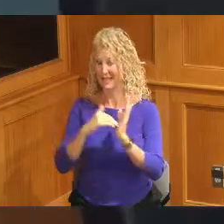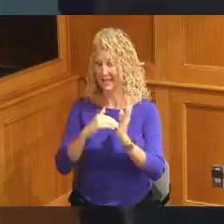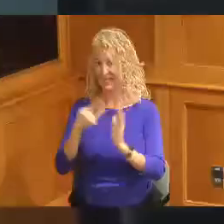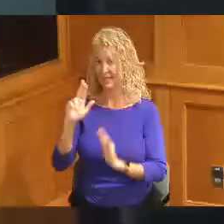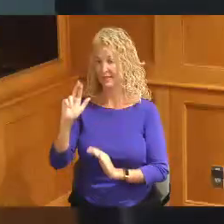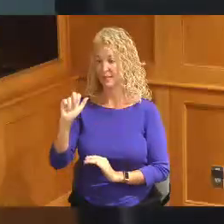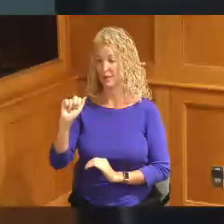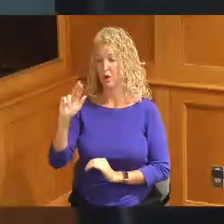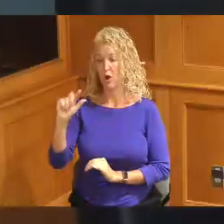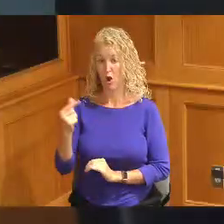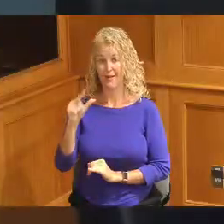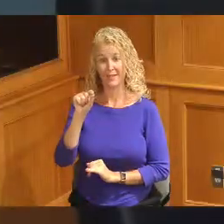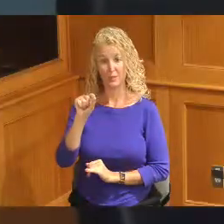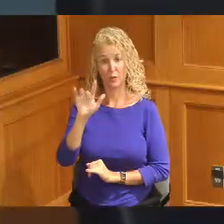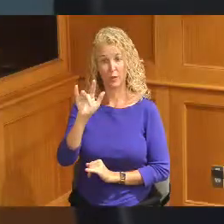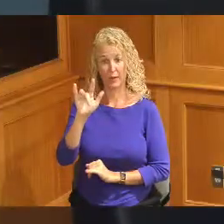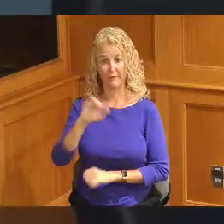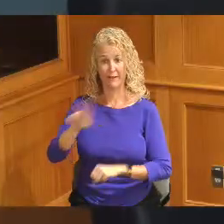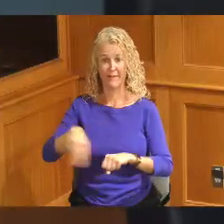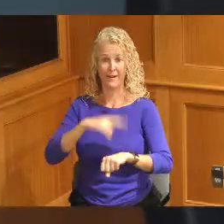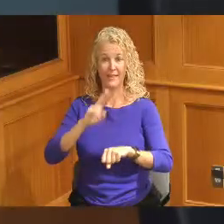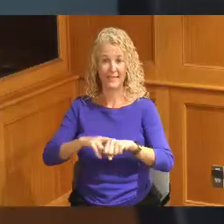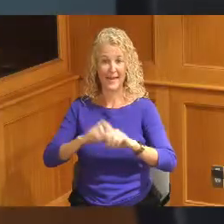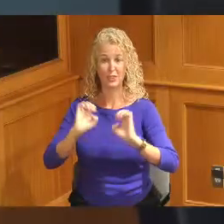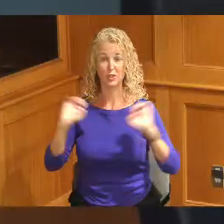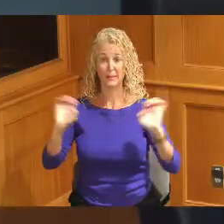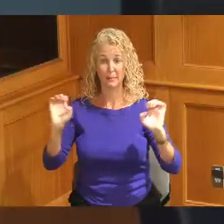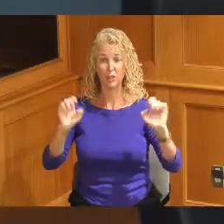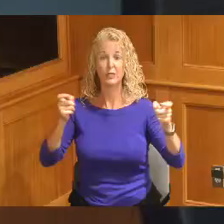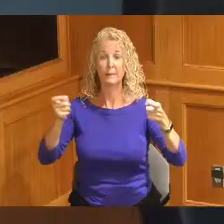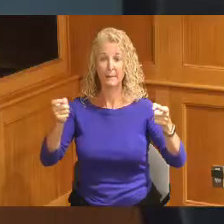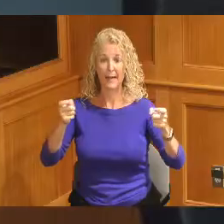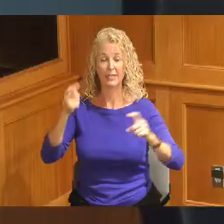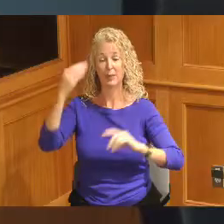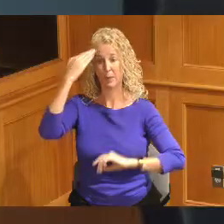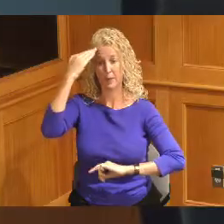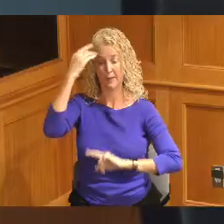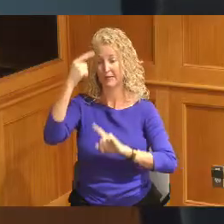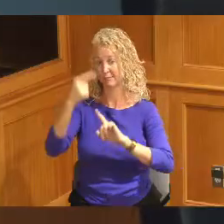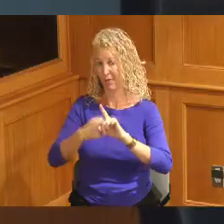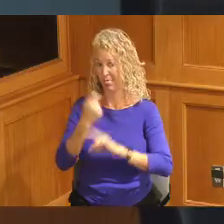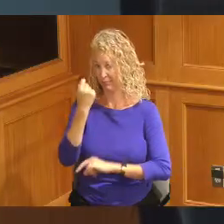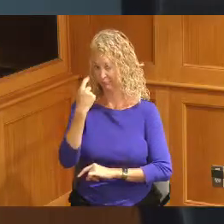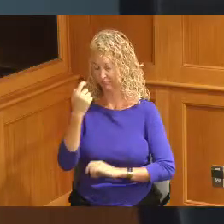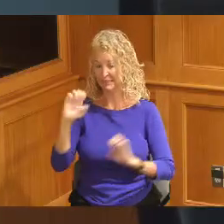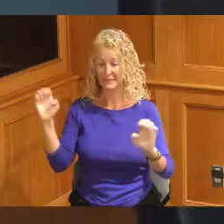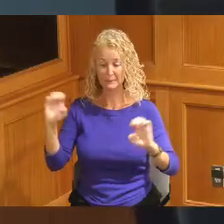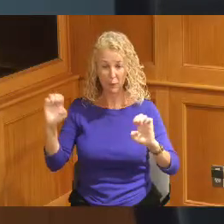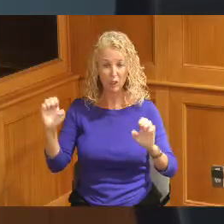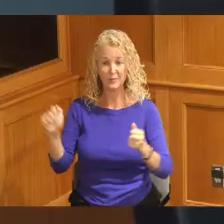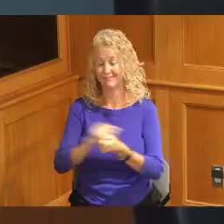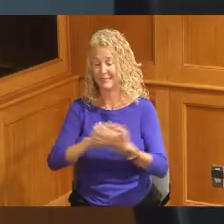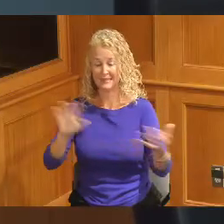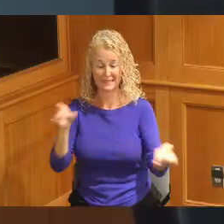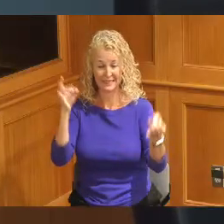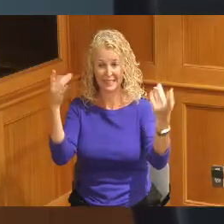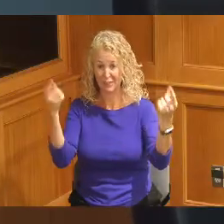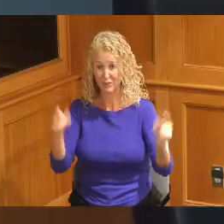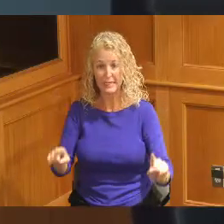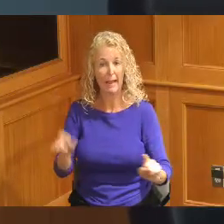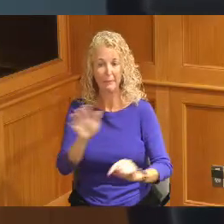August 2025 as National Emergency Management Awareness Month, whereas emergencies and disasters can occur anywhere